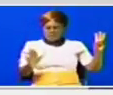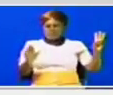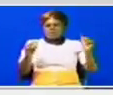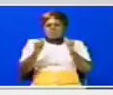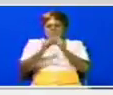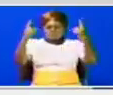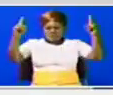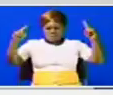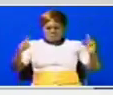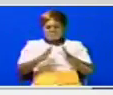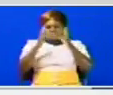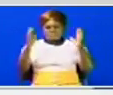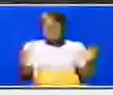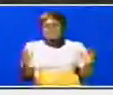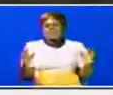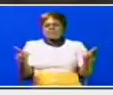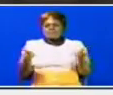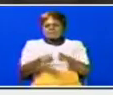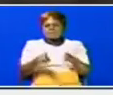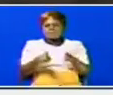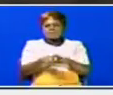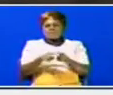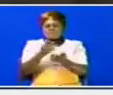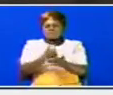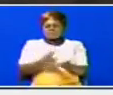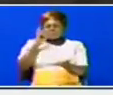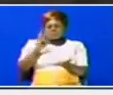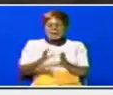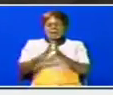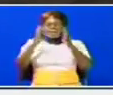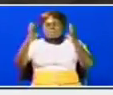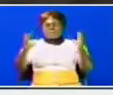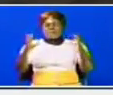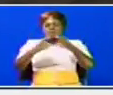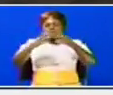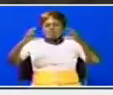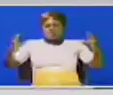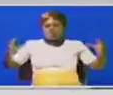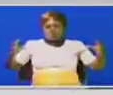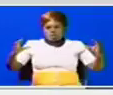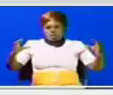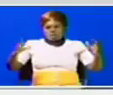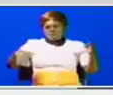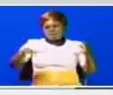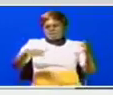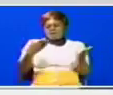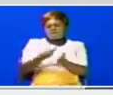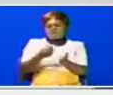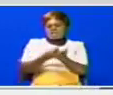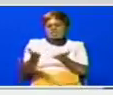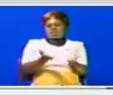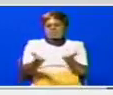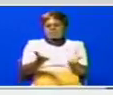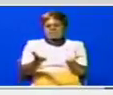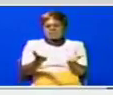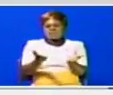with great success. And in that sector, we've seen huge growth. The third area is in financial services, and that